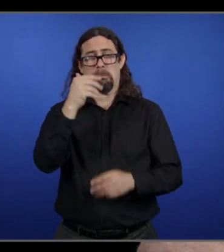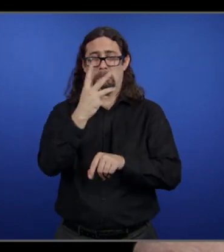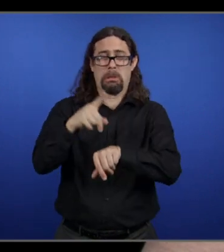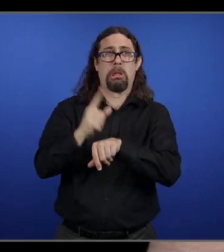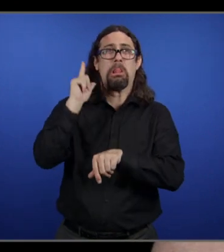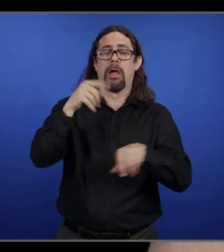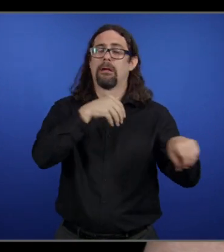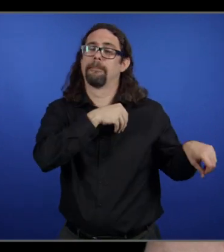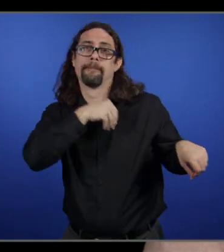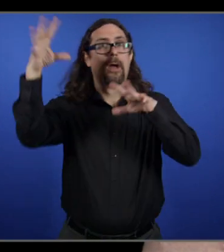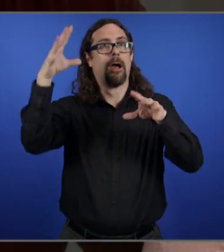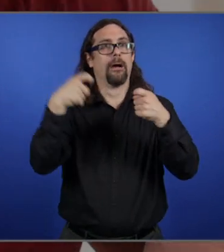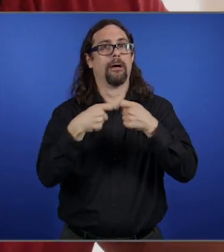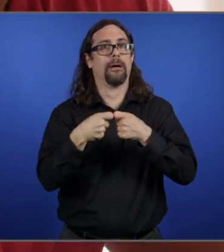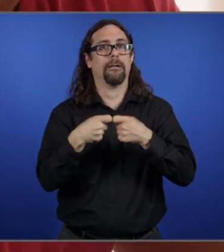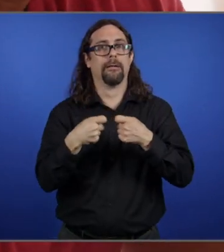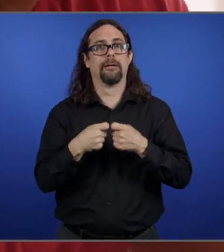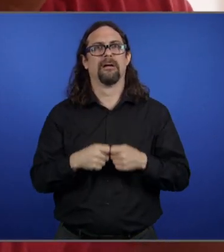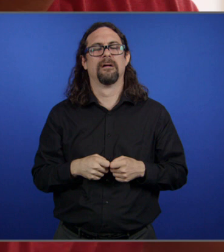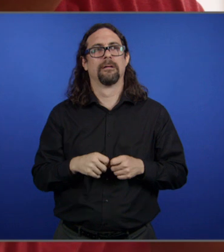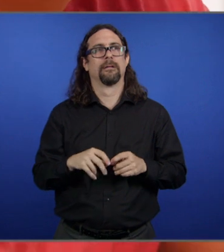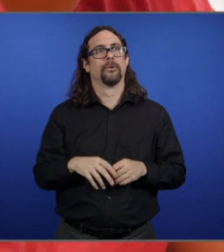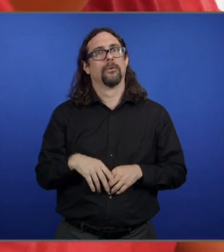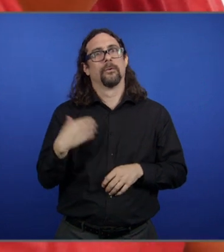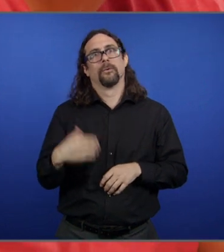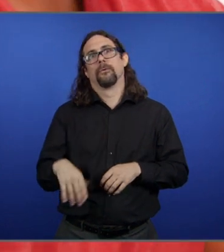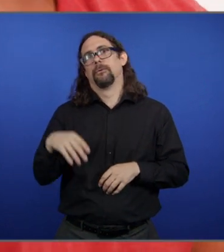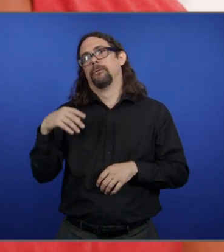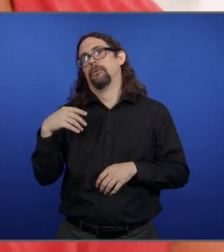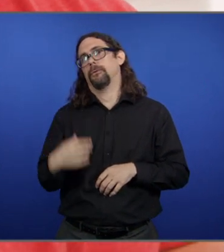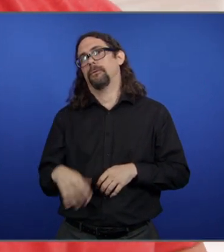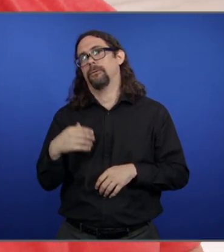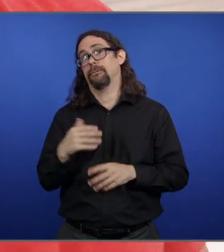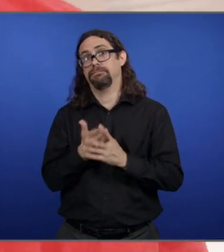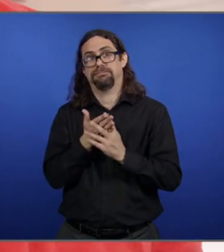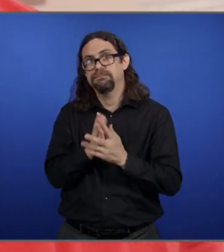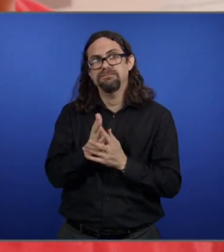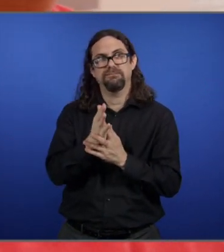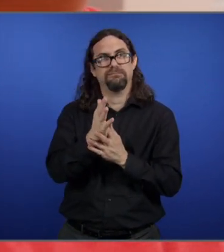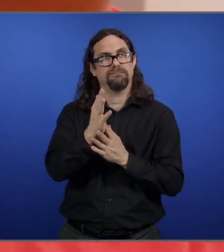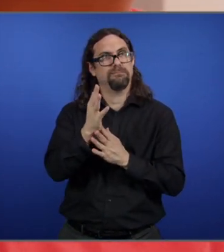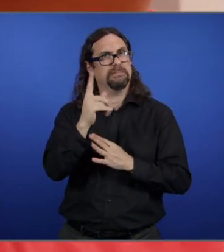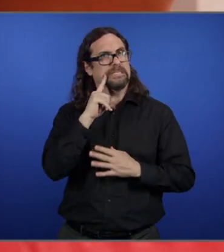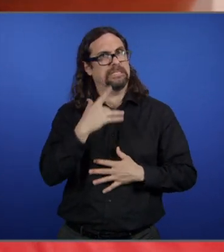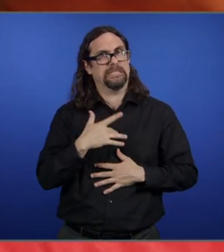Luckily, it turned out that it wasn't necessary because the power came back on just a few hours later.